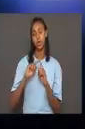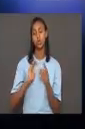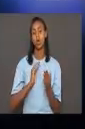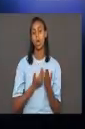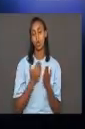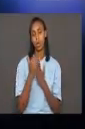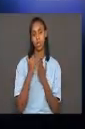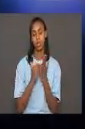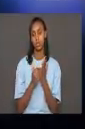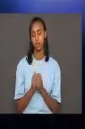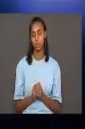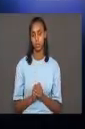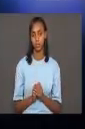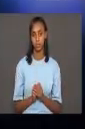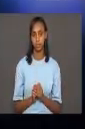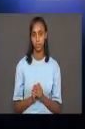Let's get back to our lesson.